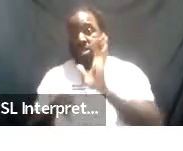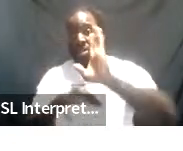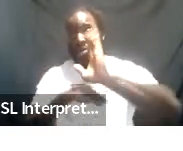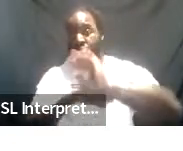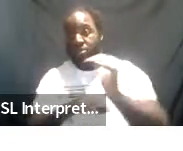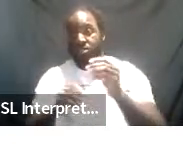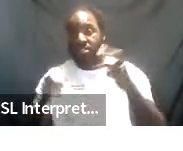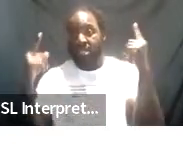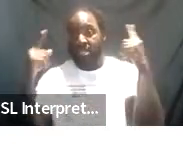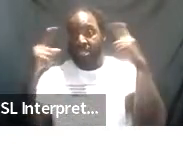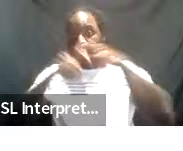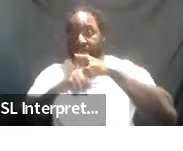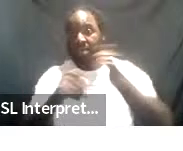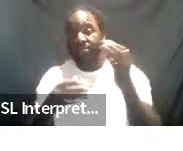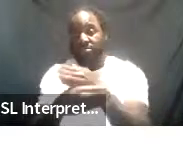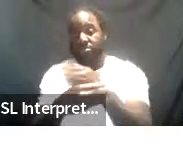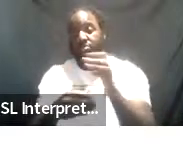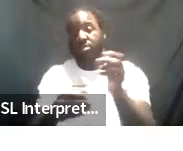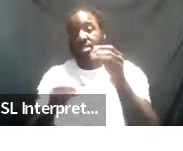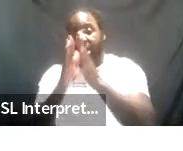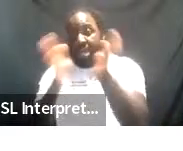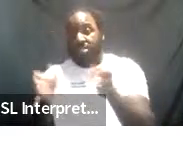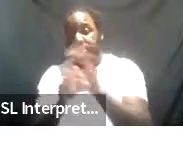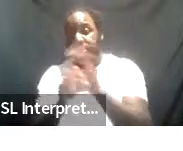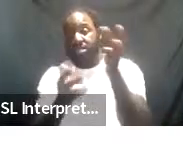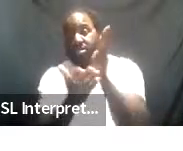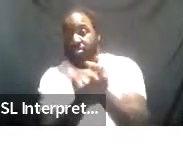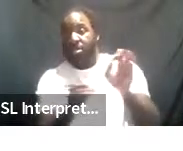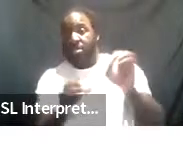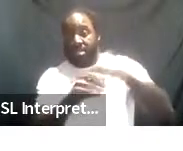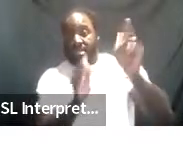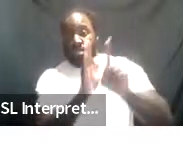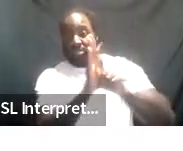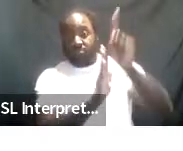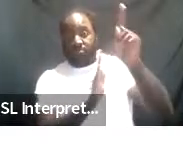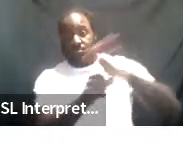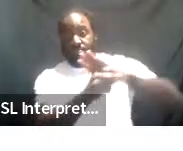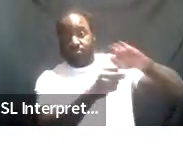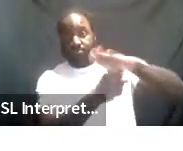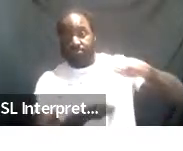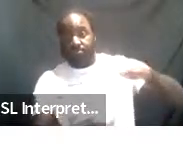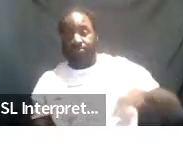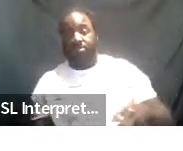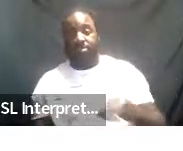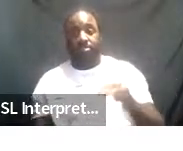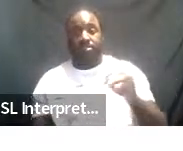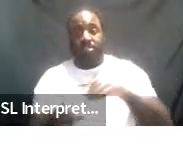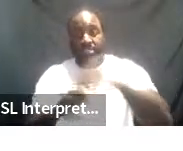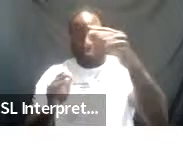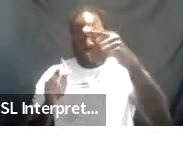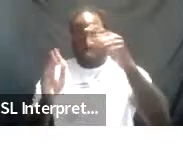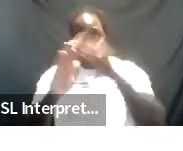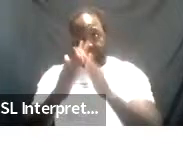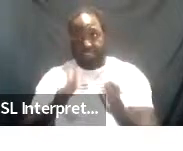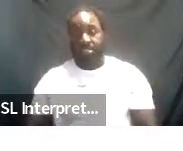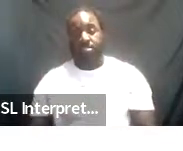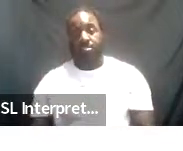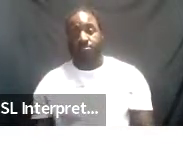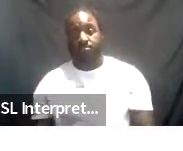between housing and parking on development sites around the city where at all appropriate.